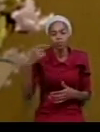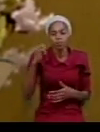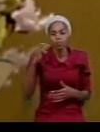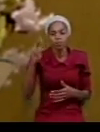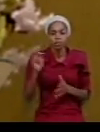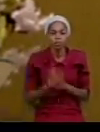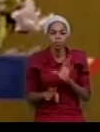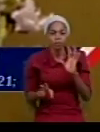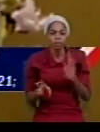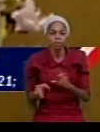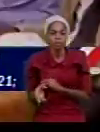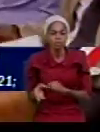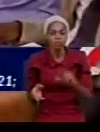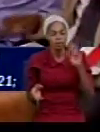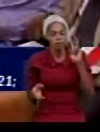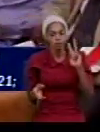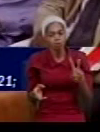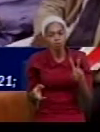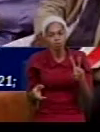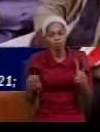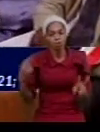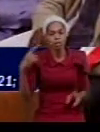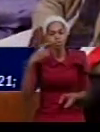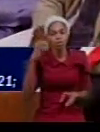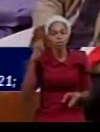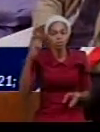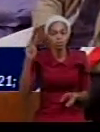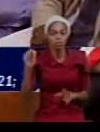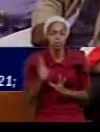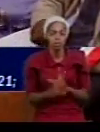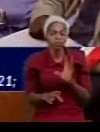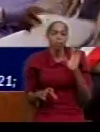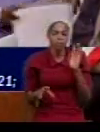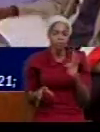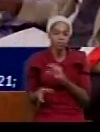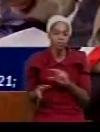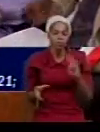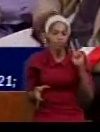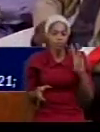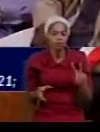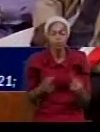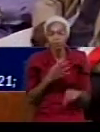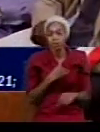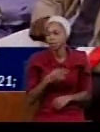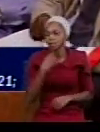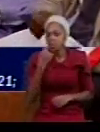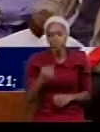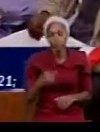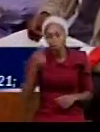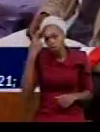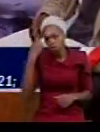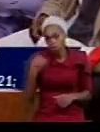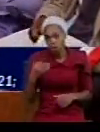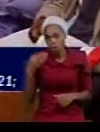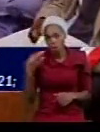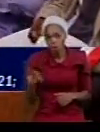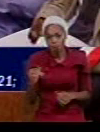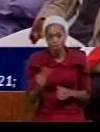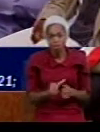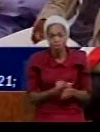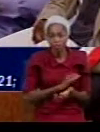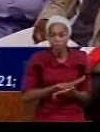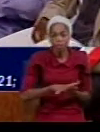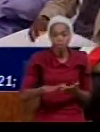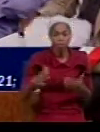2. Genesis chapter 7, verse 2, it says, "Of every clean beast thou shalt take to thee